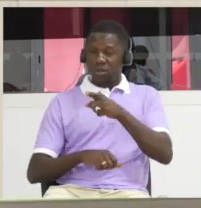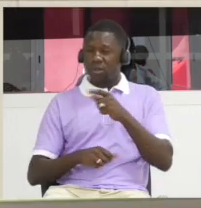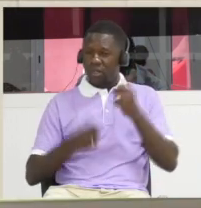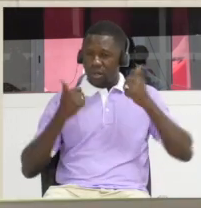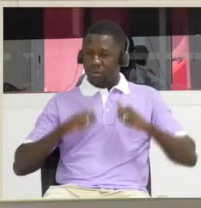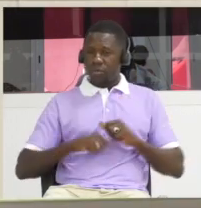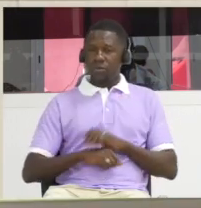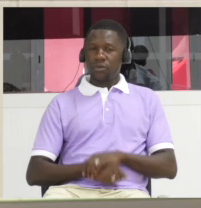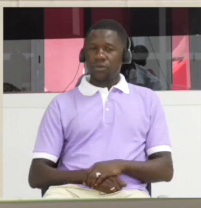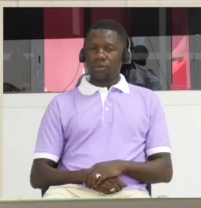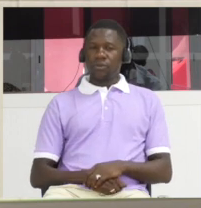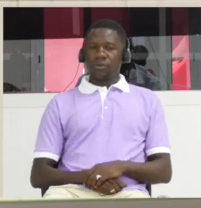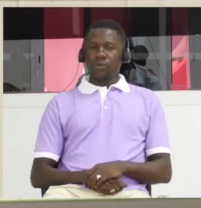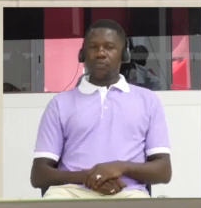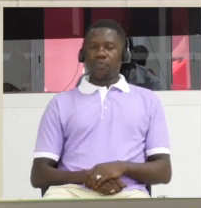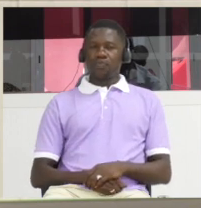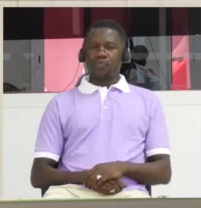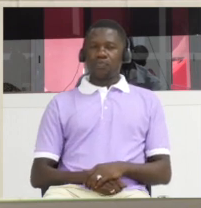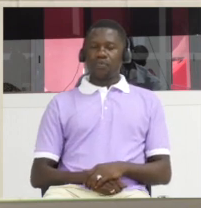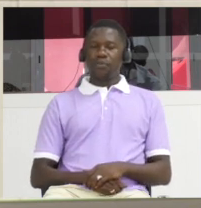Approximately. Must have been between